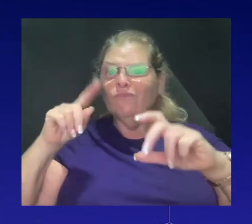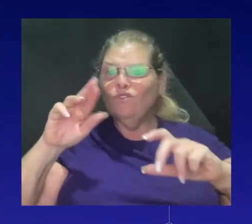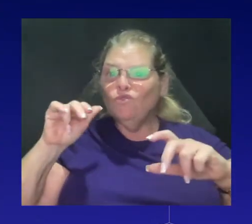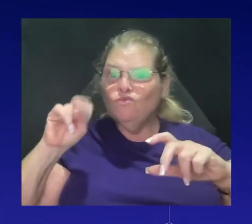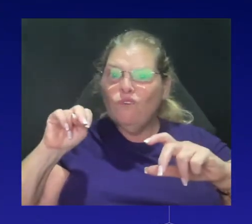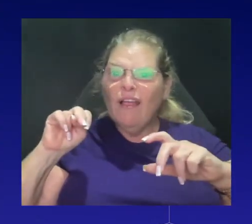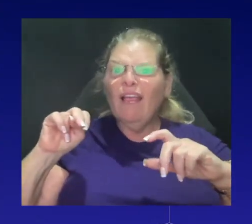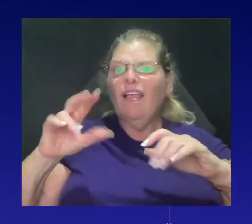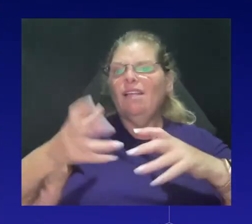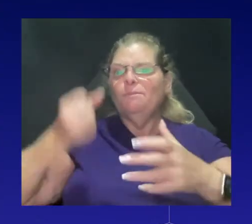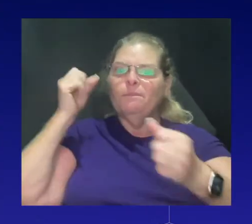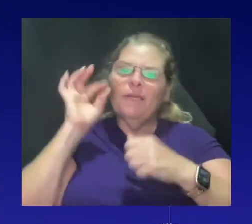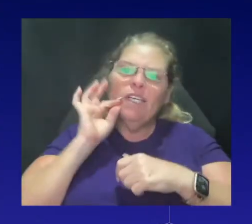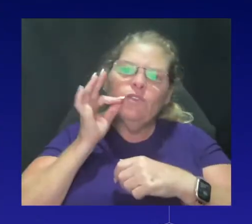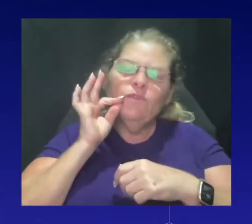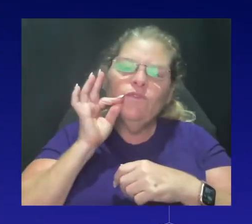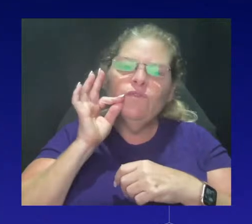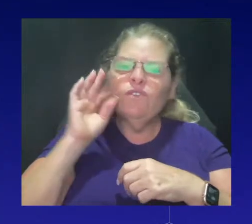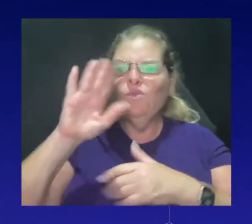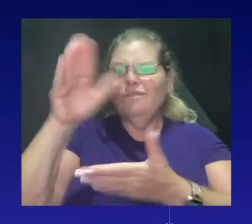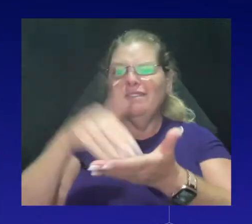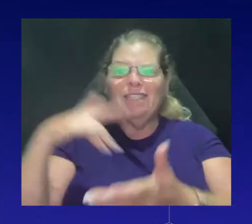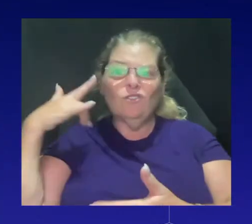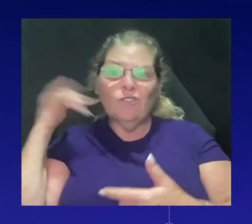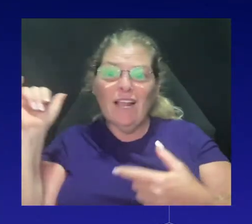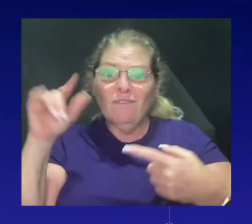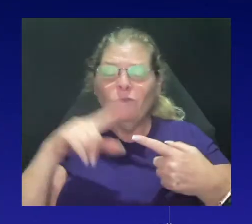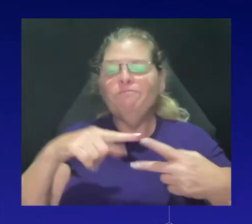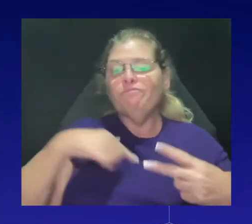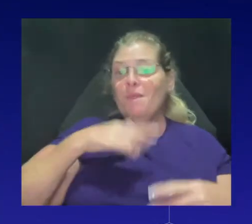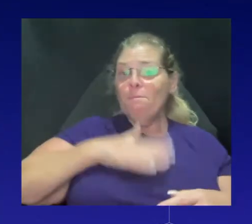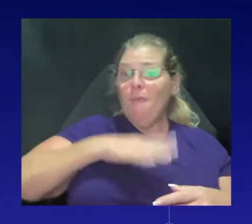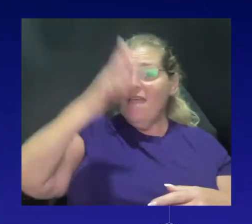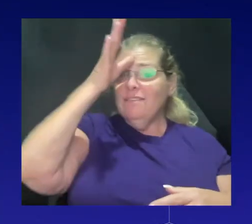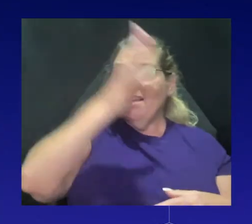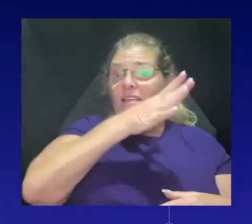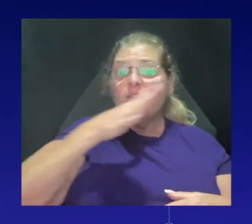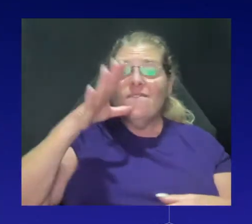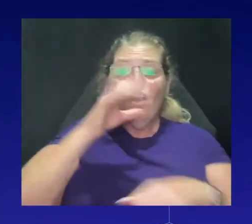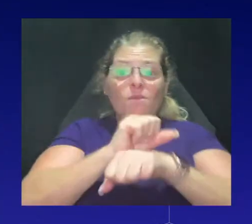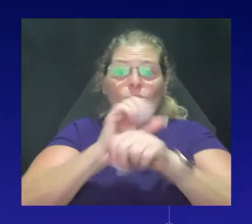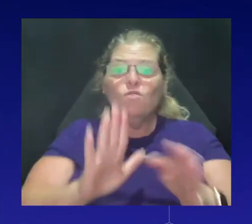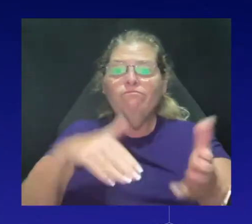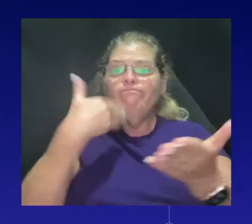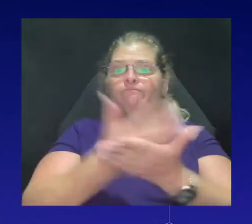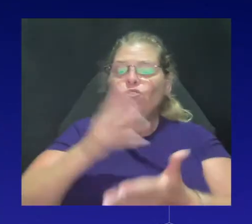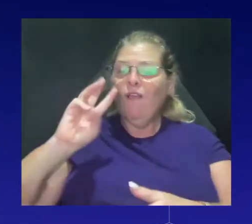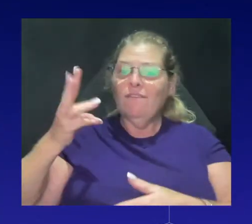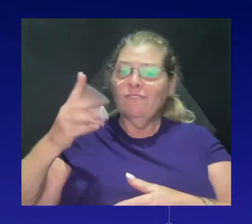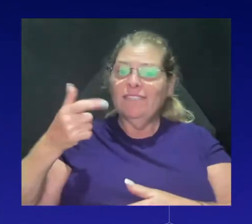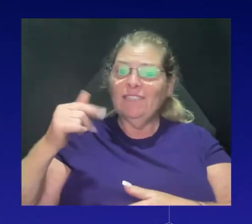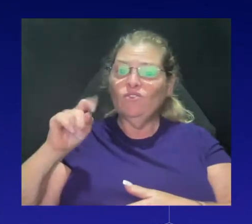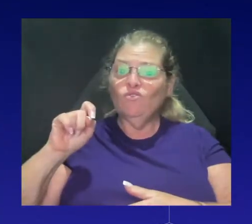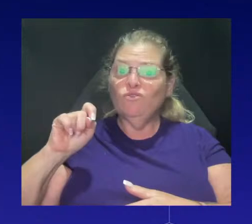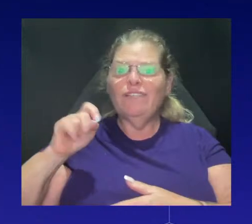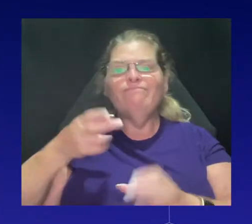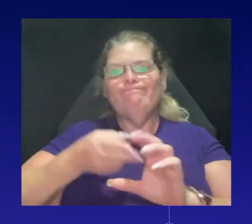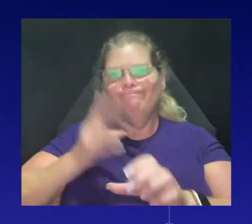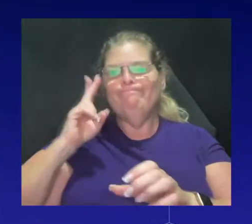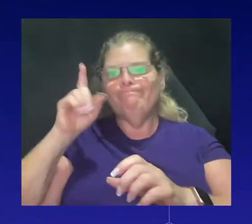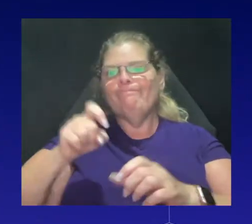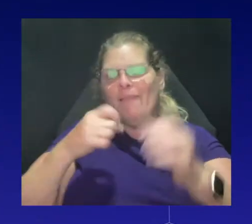California. My dad was a farm worker. He got to the 6th grade, and then he had to start working to help support the family.